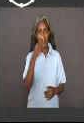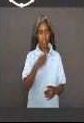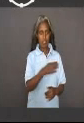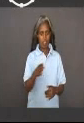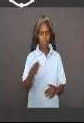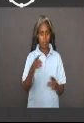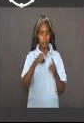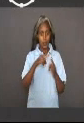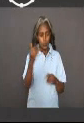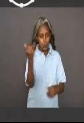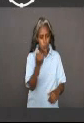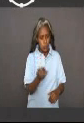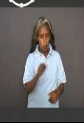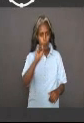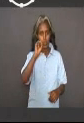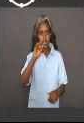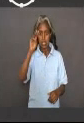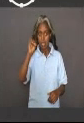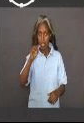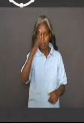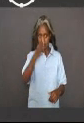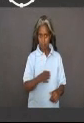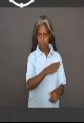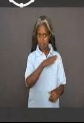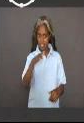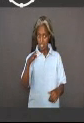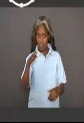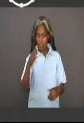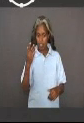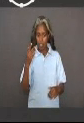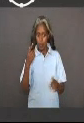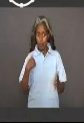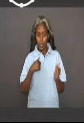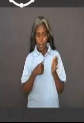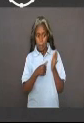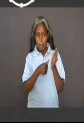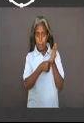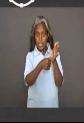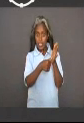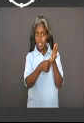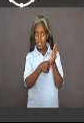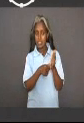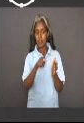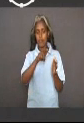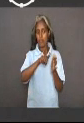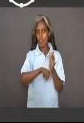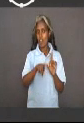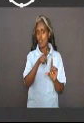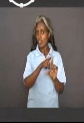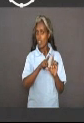To draw the sign graph, we mark the values of the